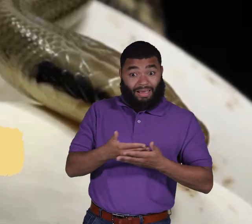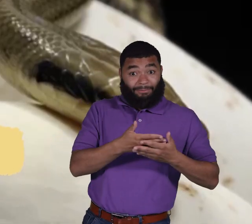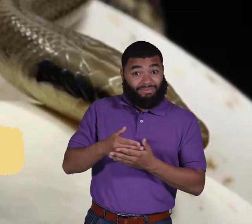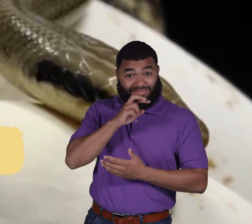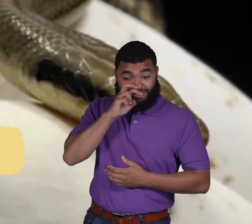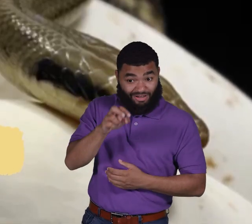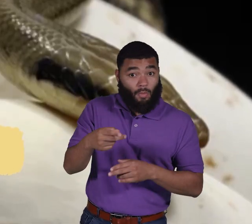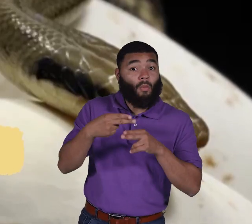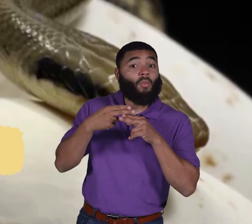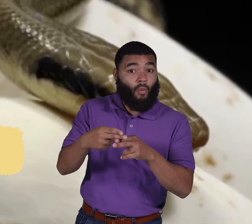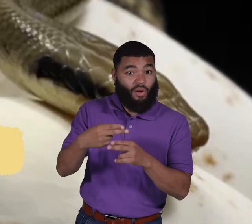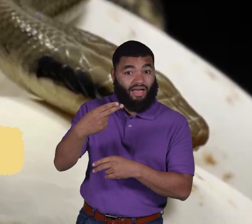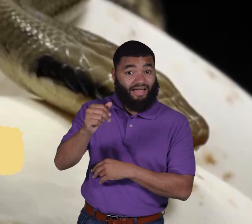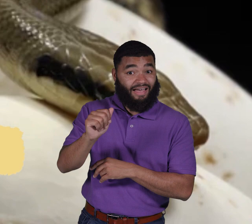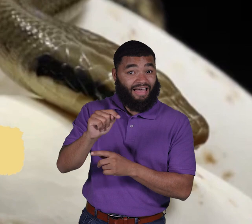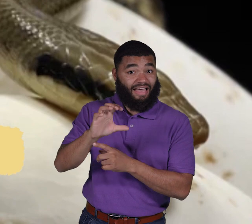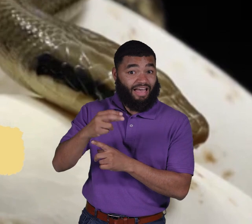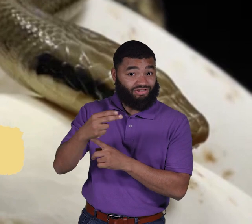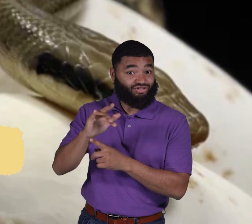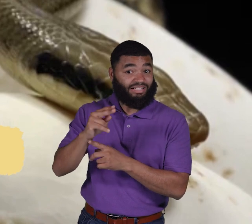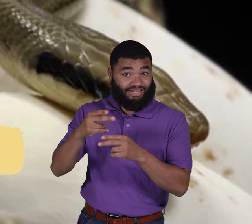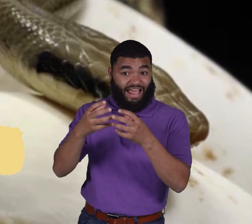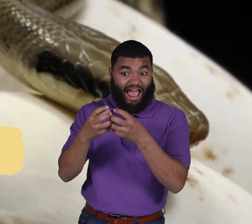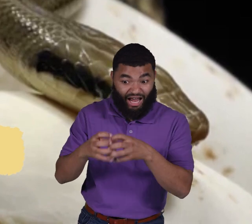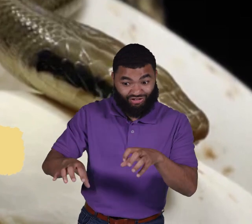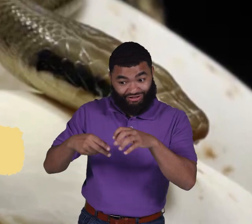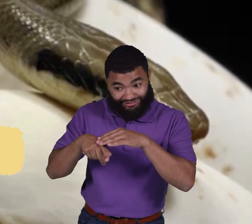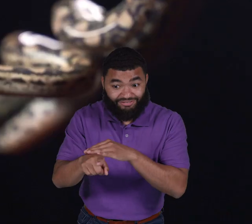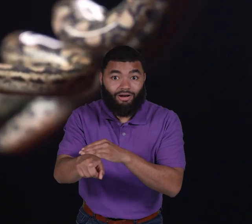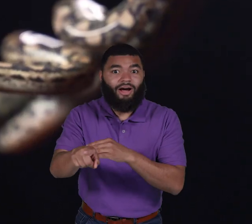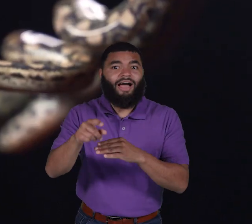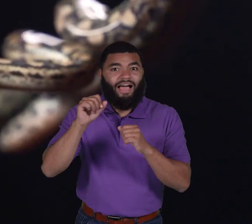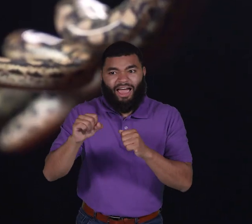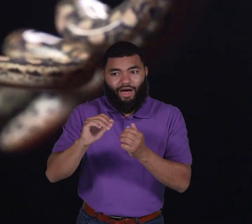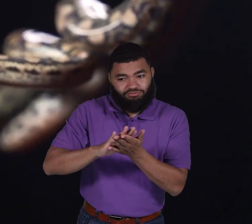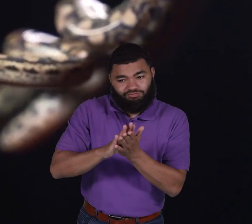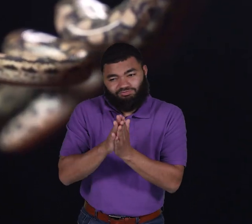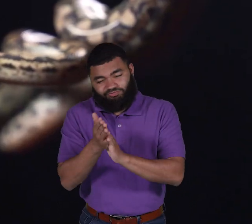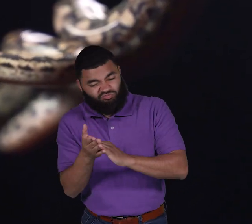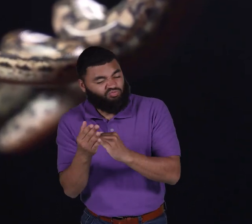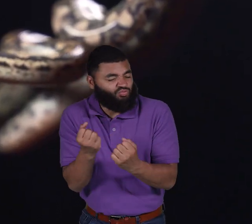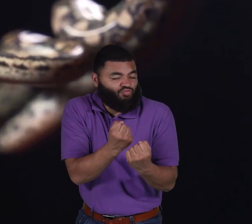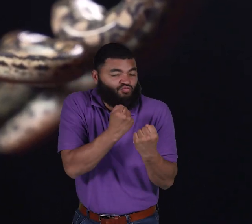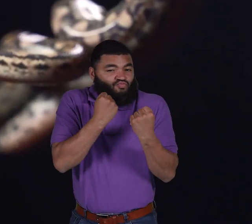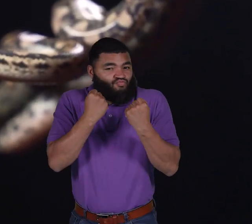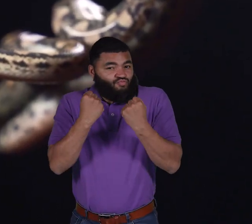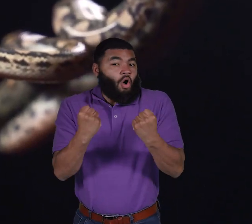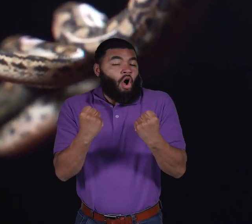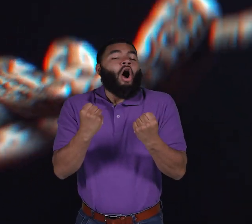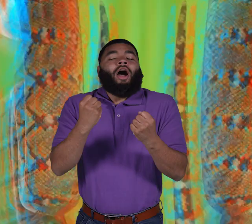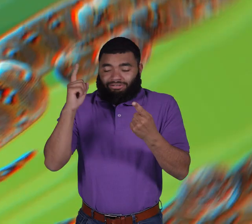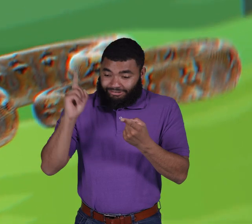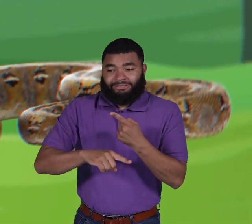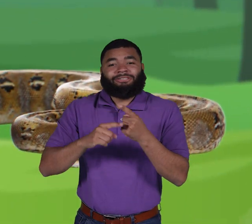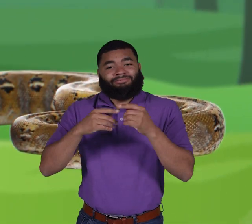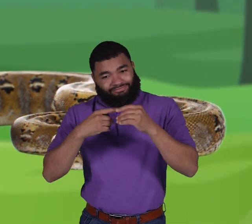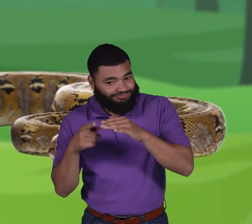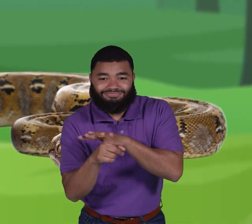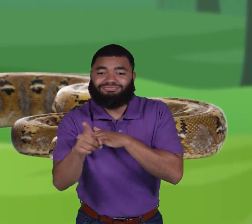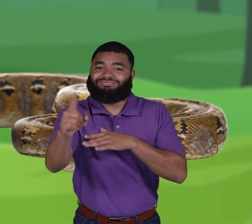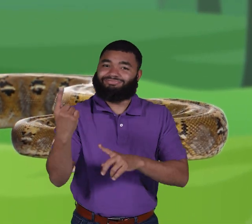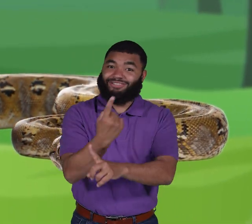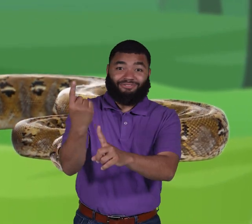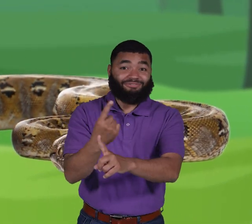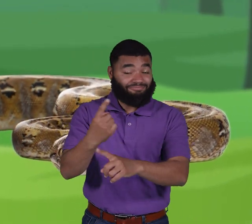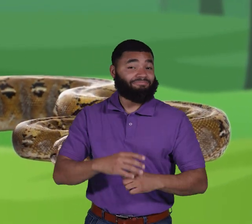called hatchlings, stay protected and grow strong until they're ready to go out on their own.